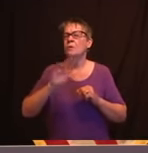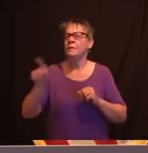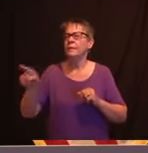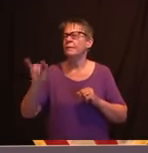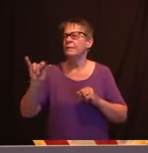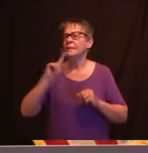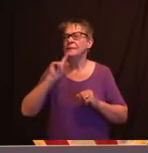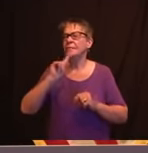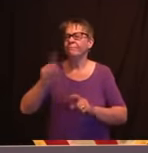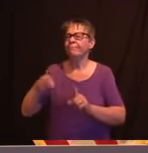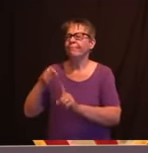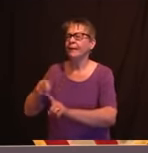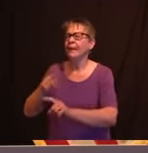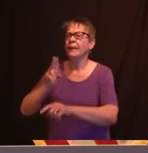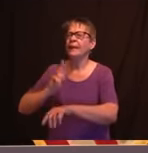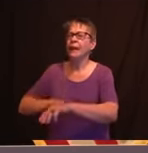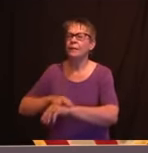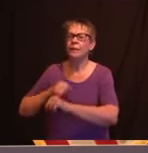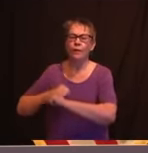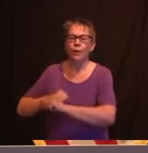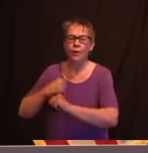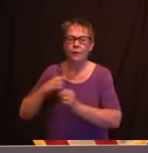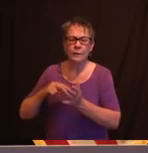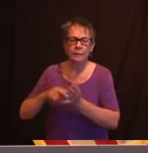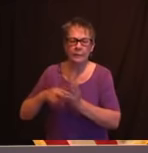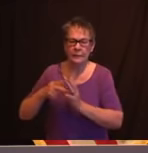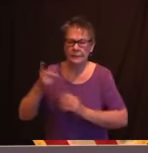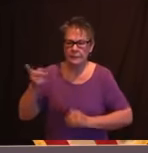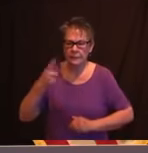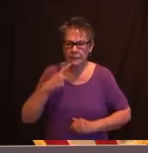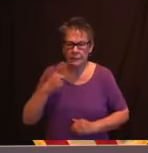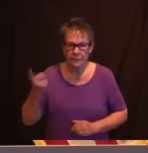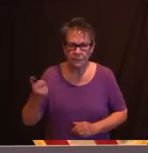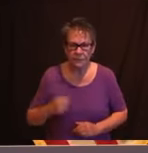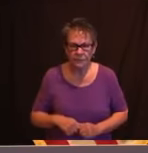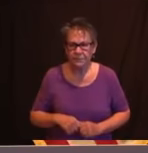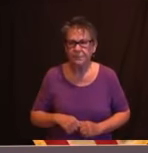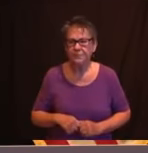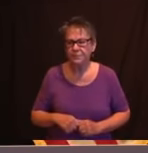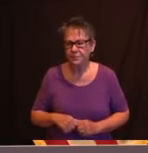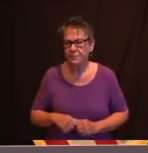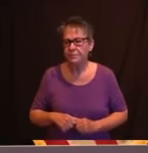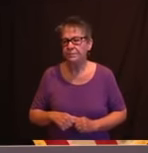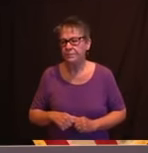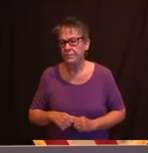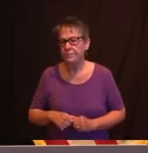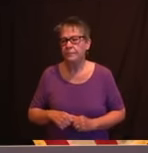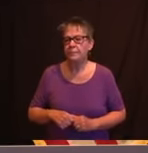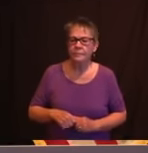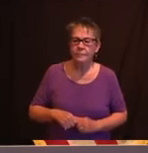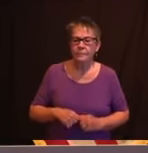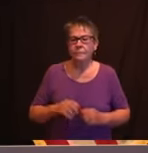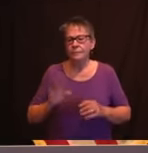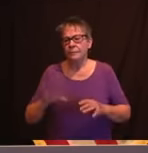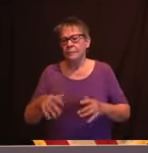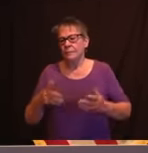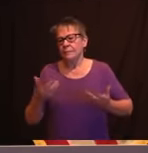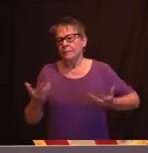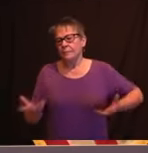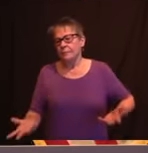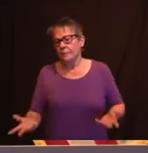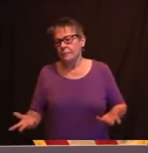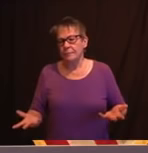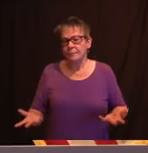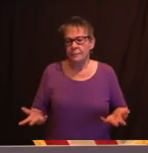deliberations. Yes, we do. Listen, we've got two extraordinary leaders, Dr.